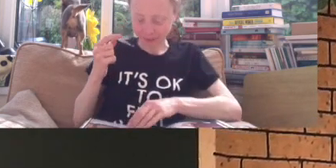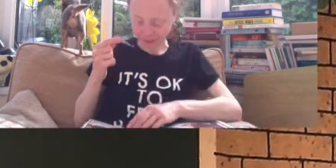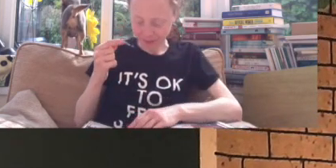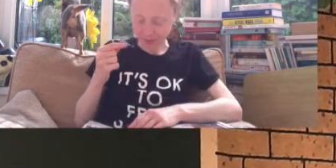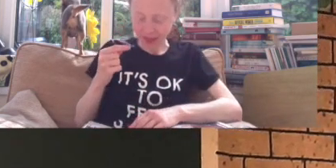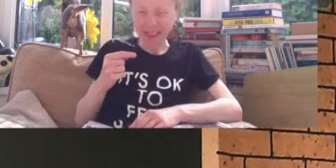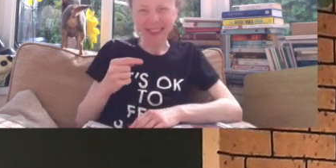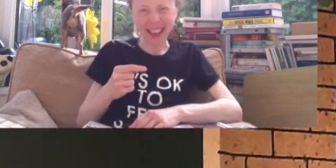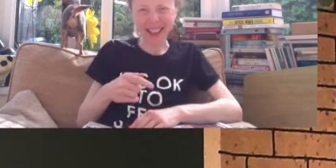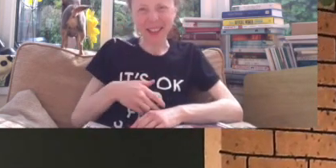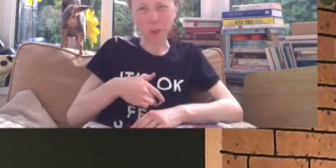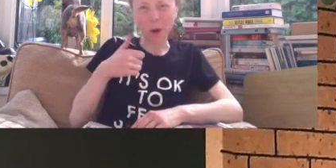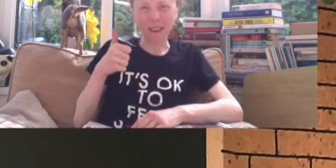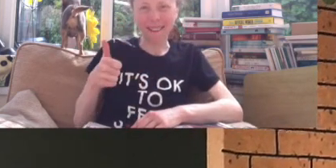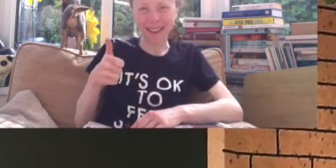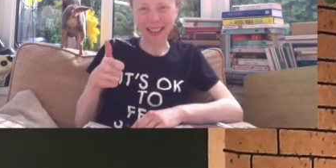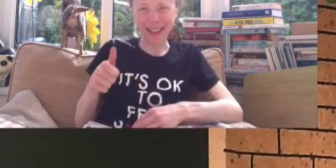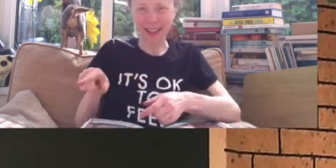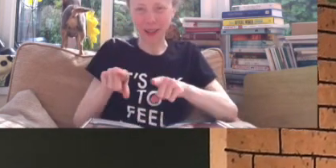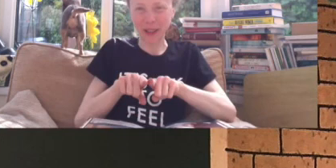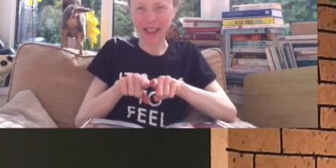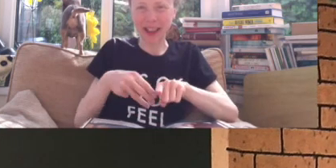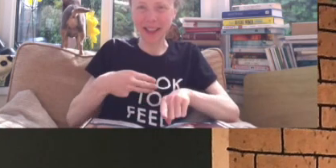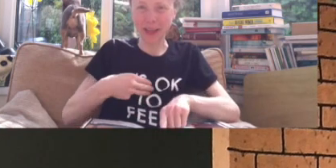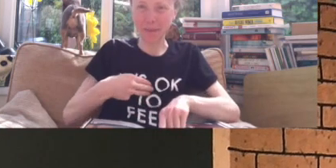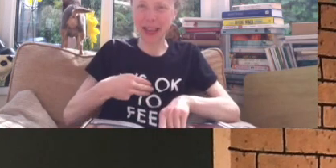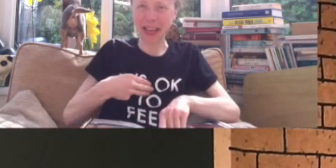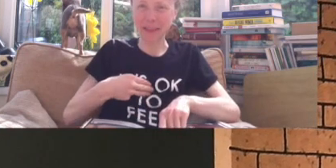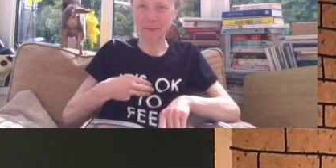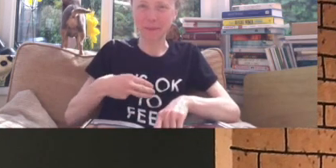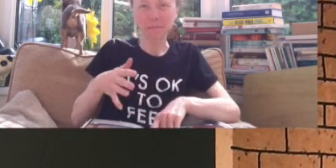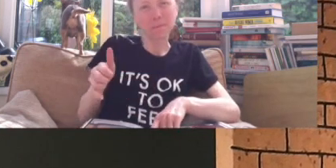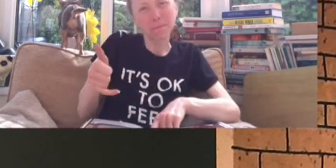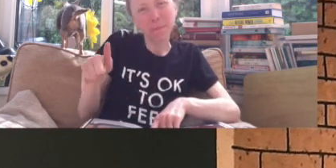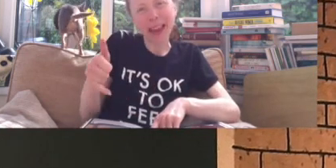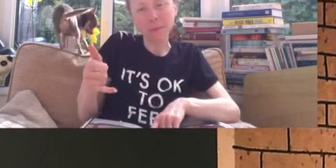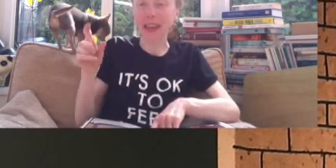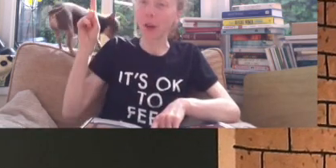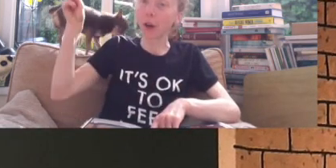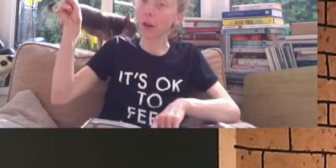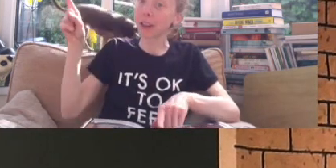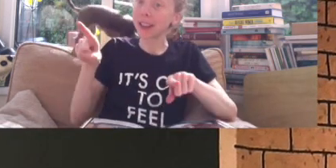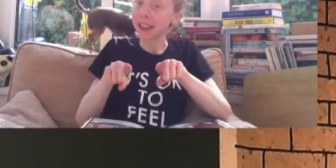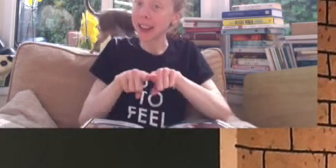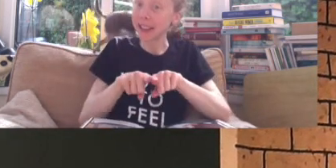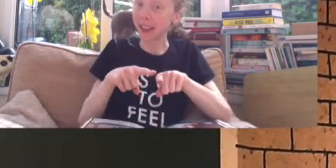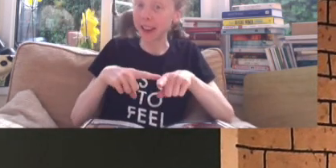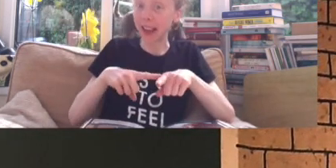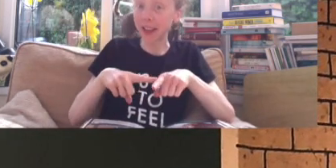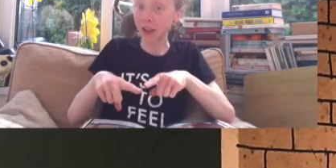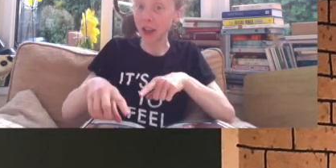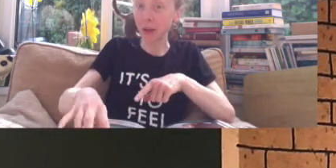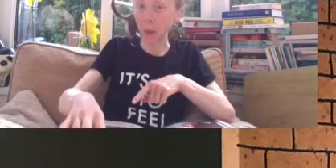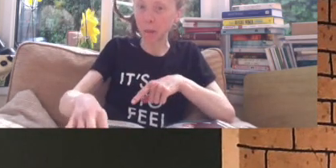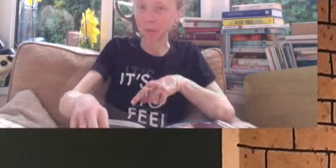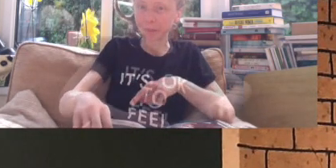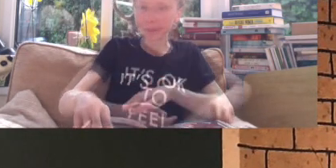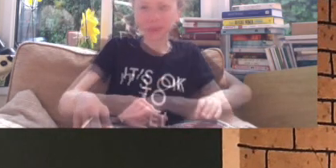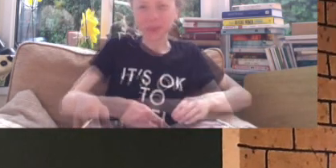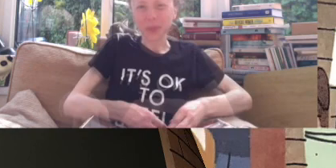smiles. That's what kindness looks like to me. Maybe God is like that